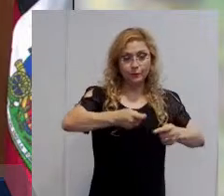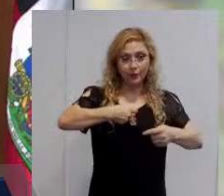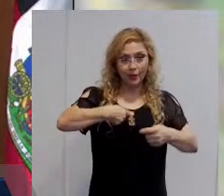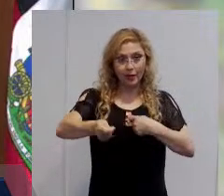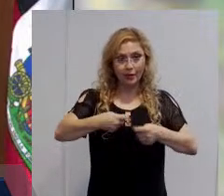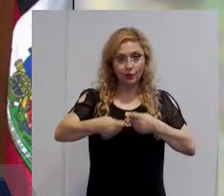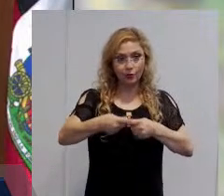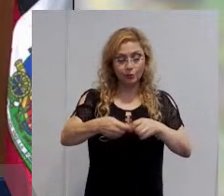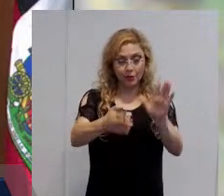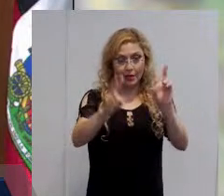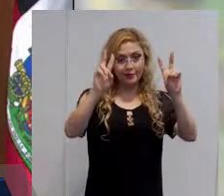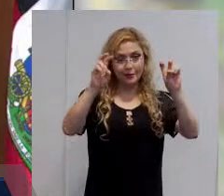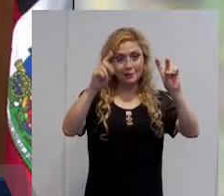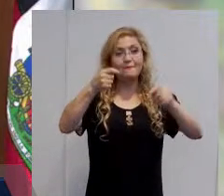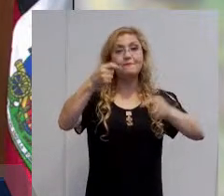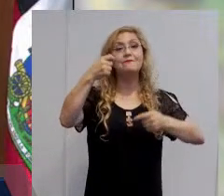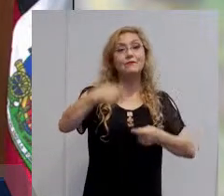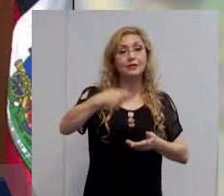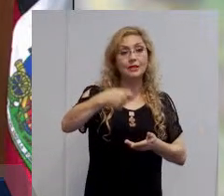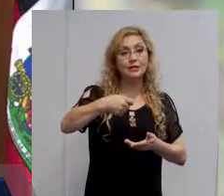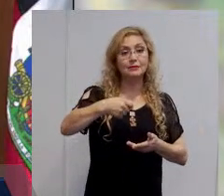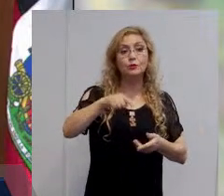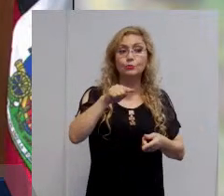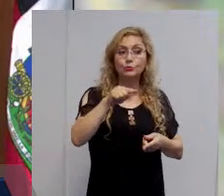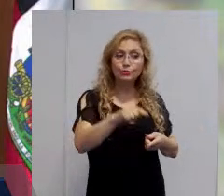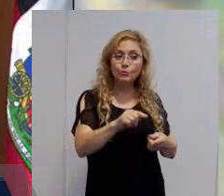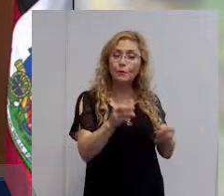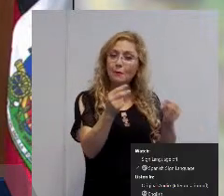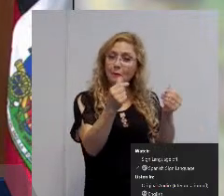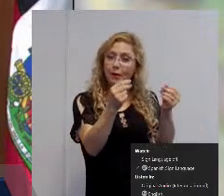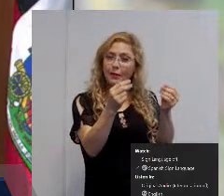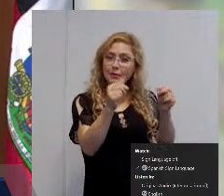will be this crowding out, and it's financial.